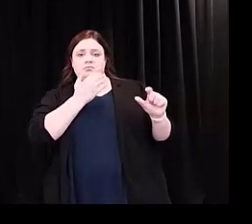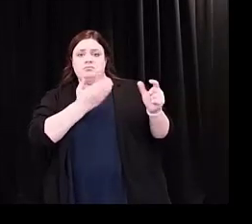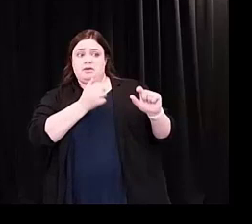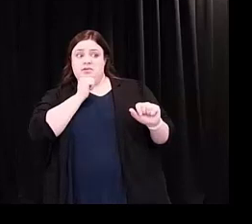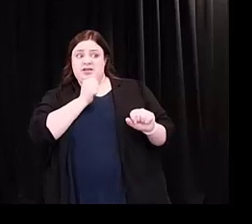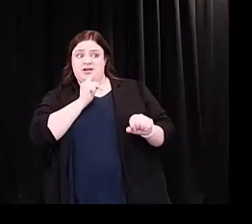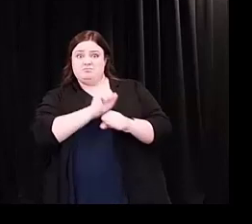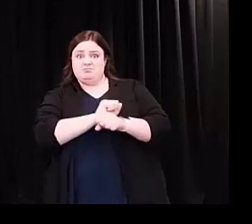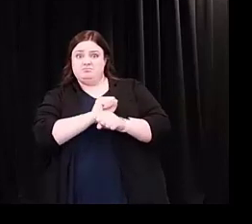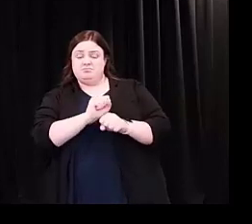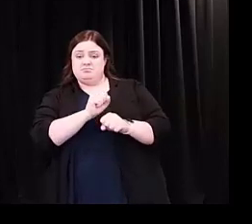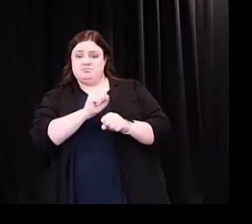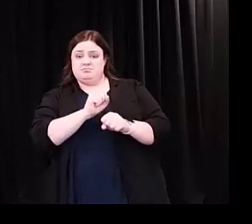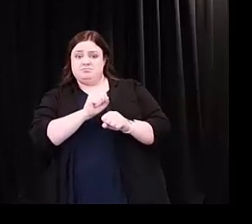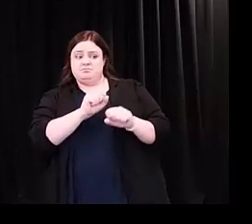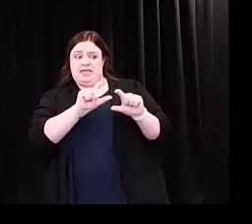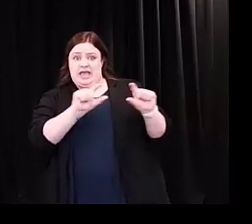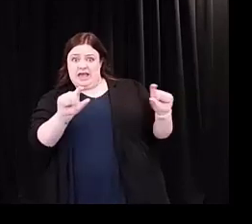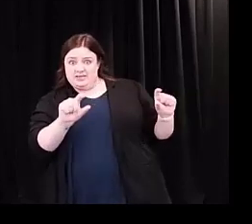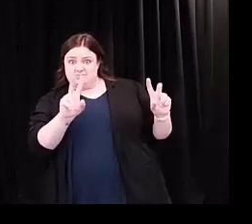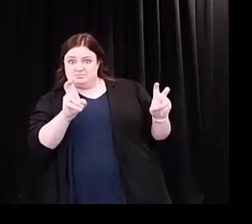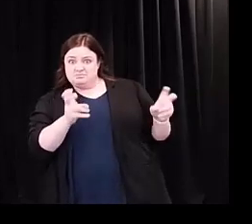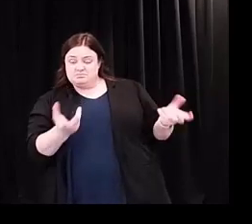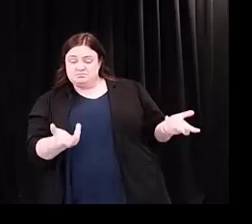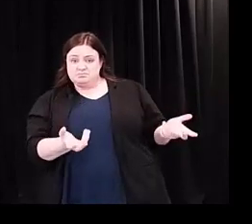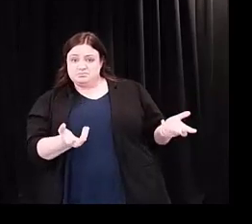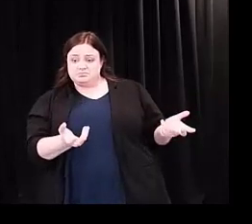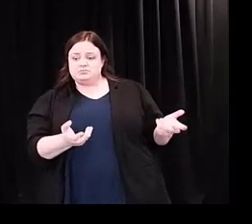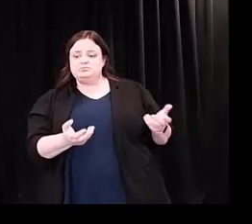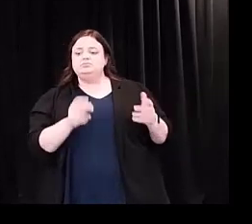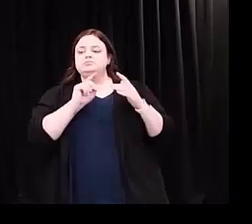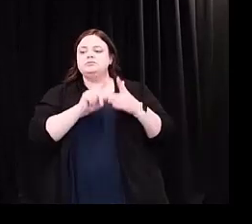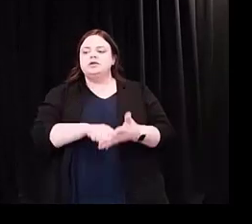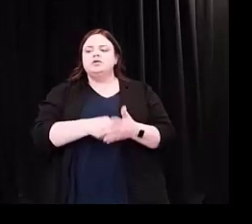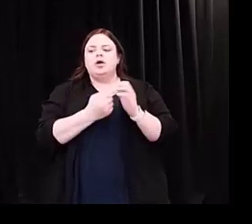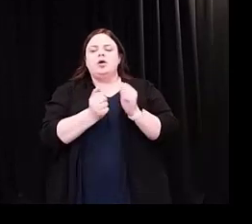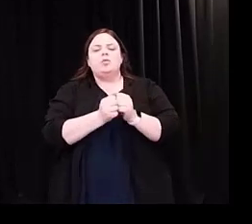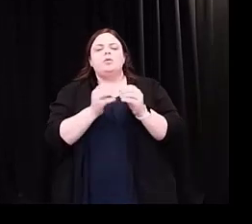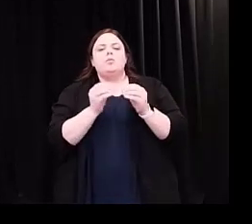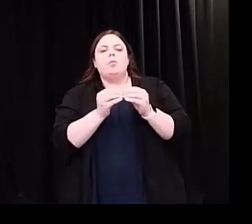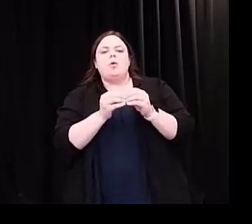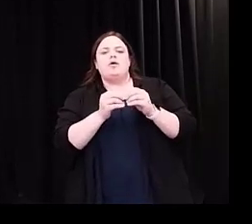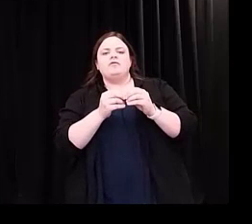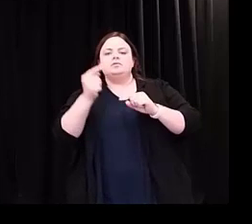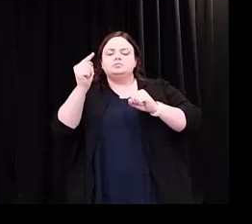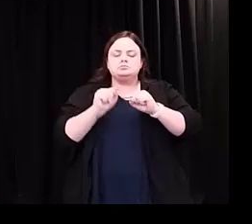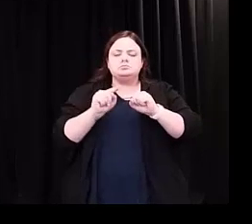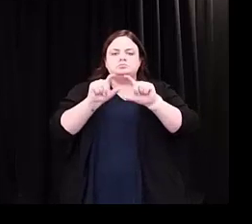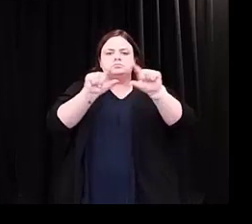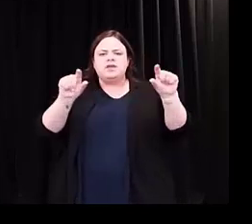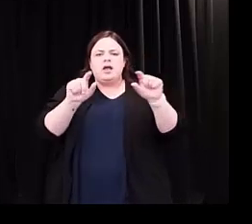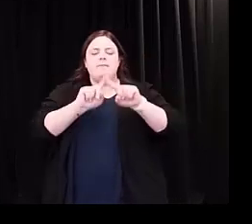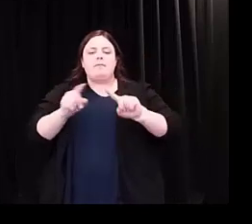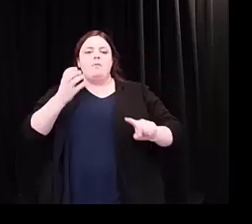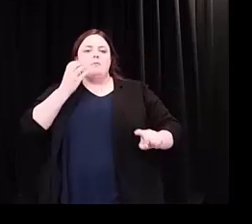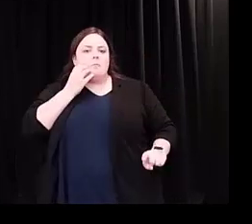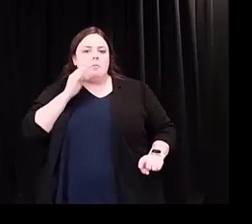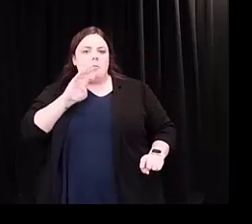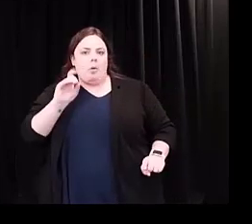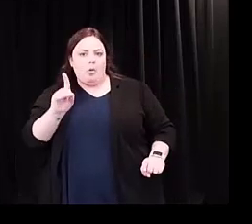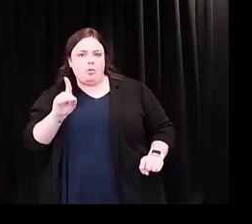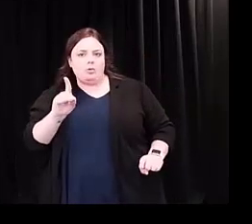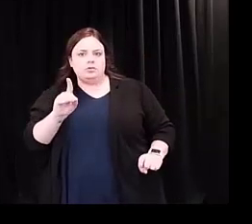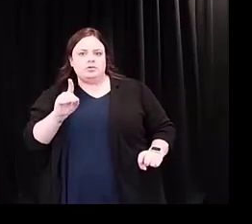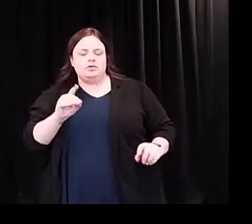headings. I see that the document starts with a smaller typeface, but it's in bold text. Below that